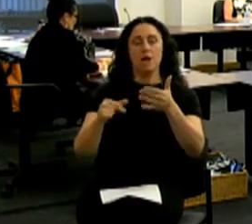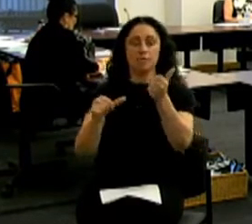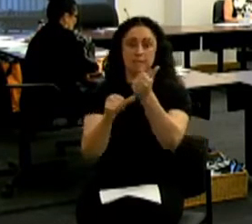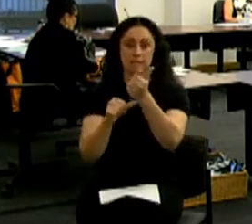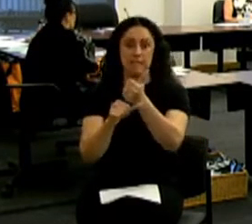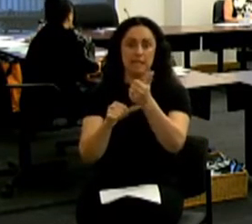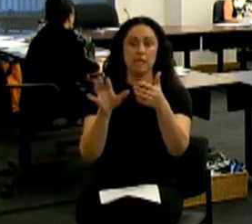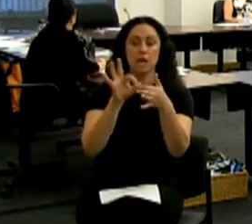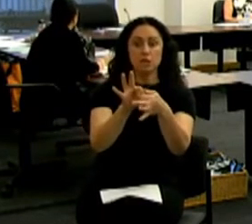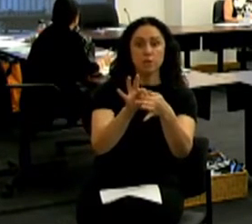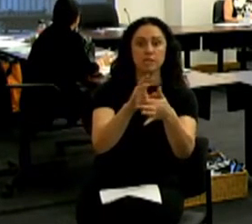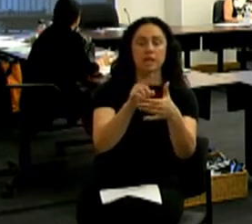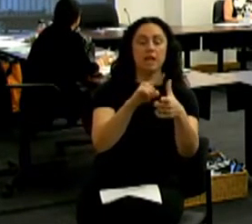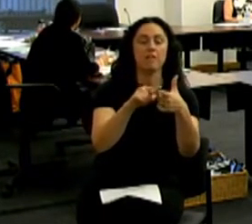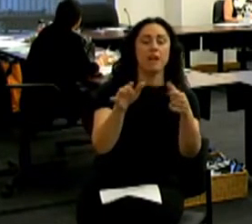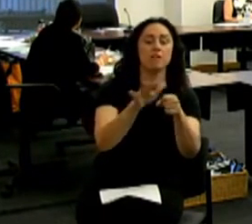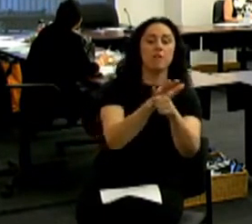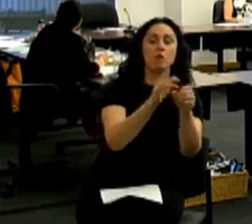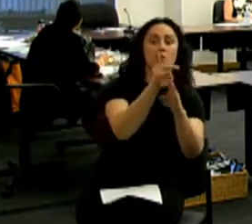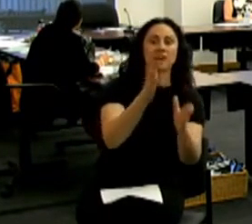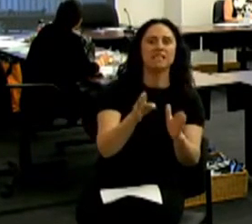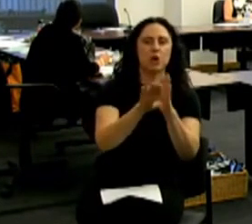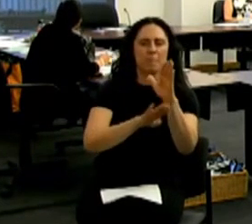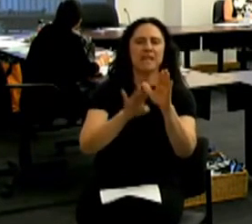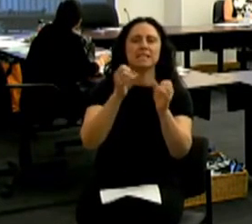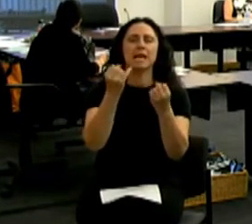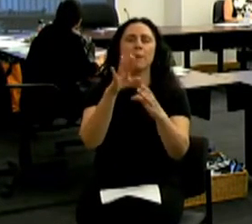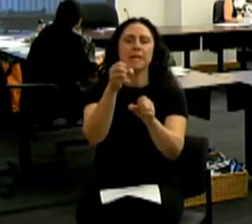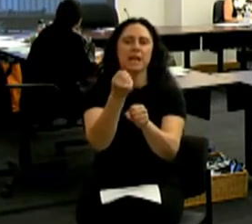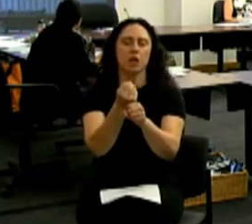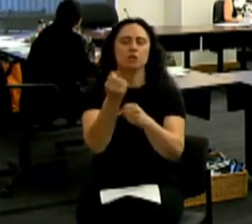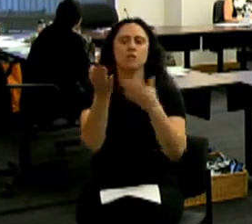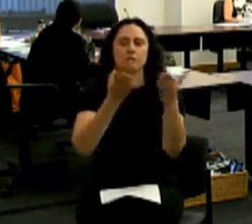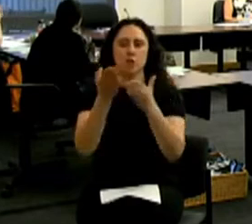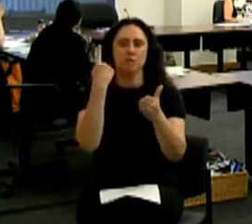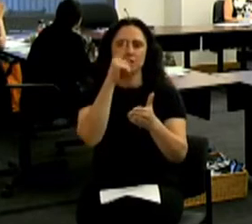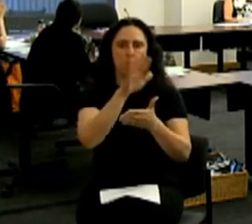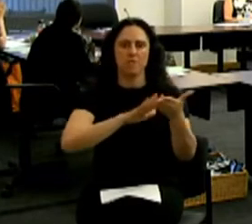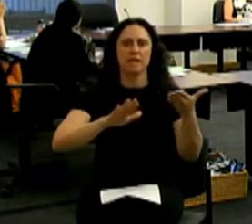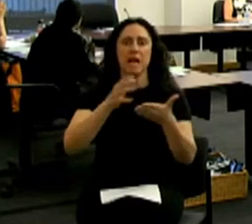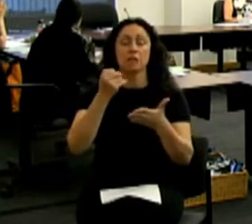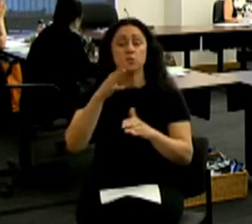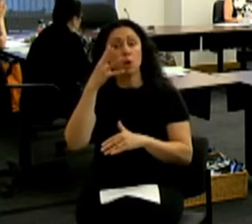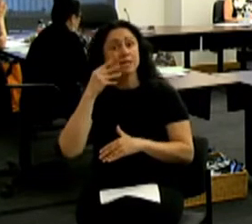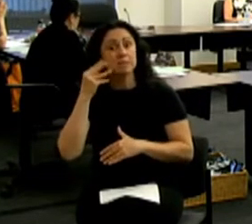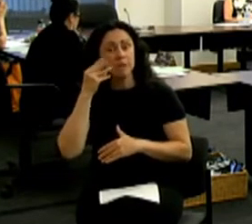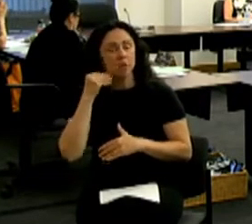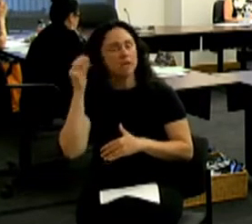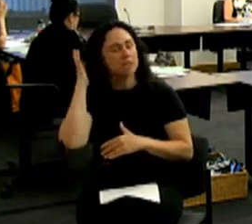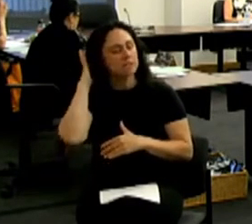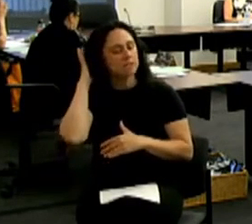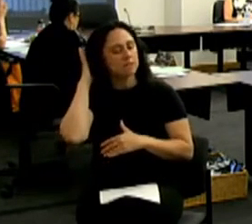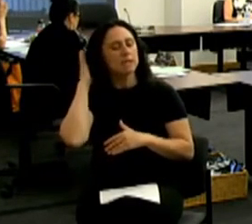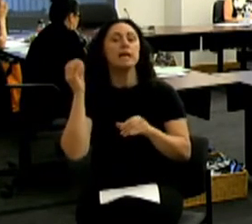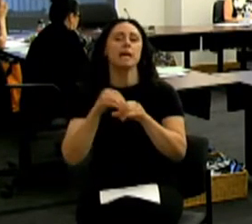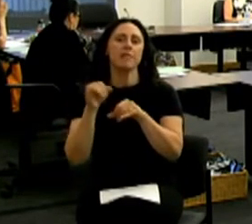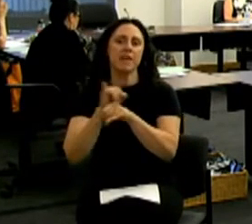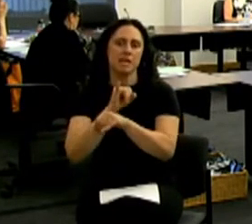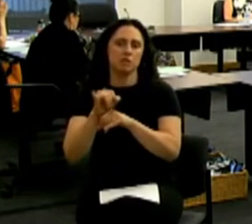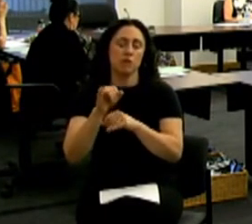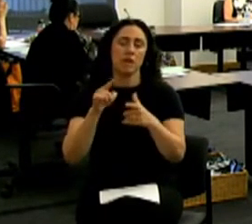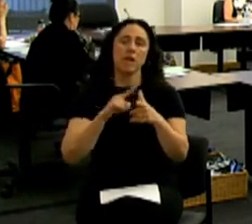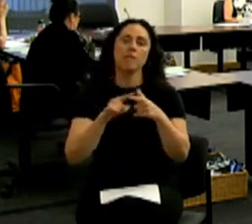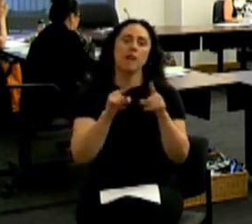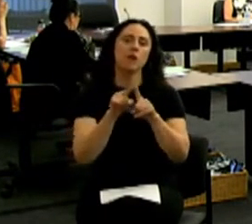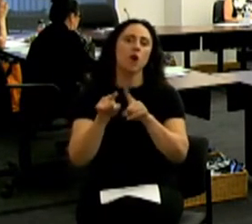professor, usually based on years of service to us or experience in industry, and